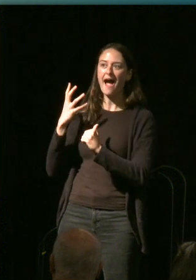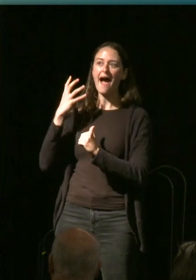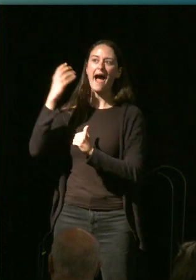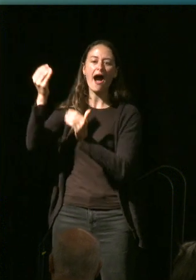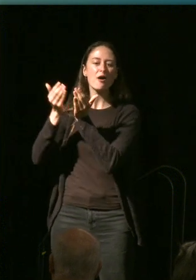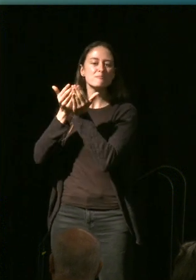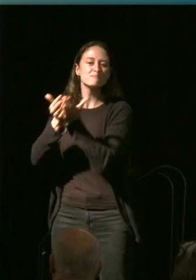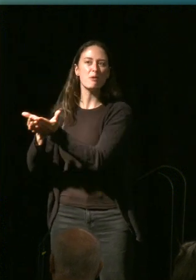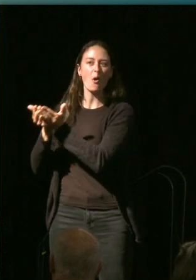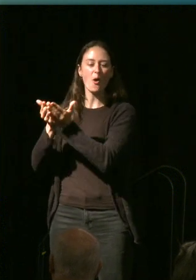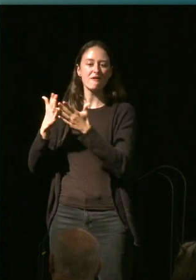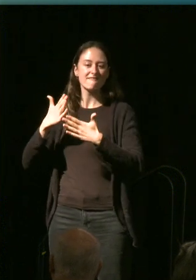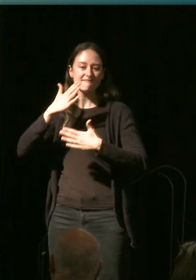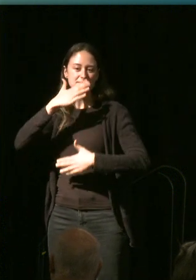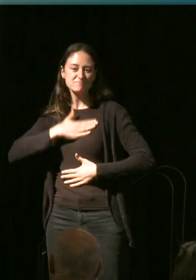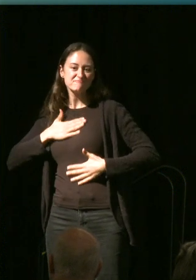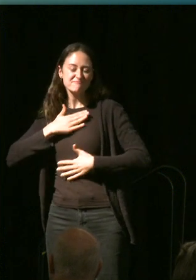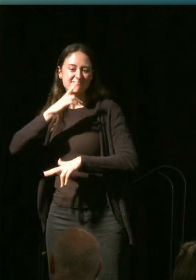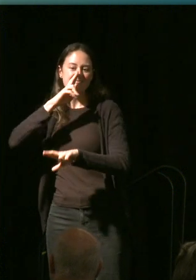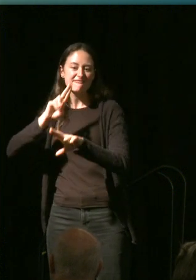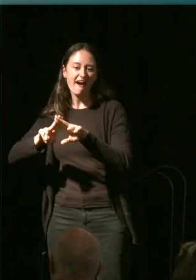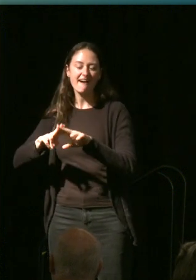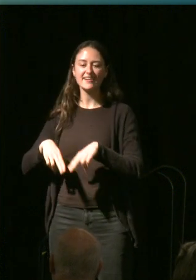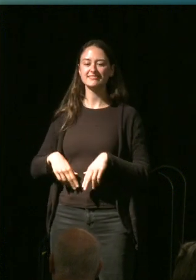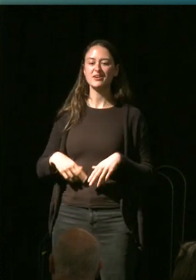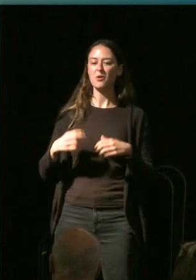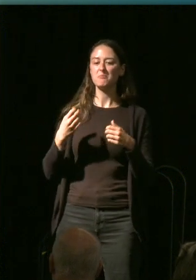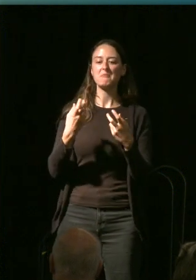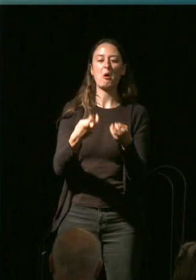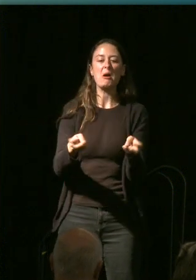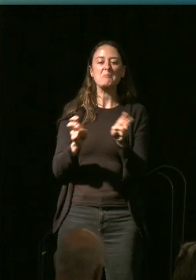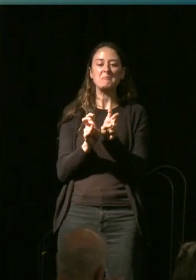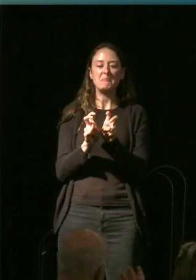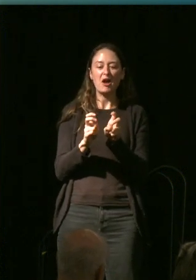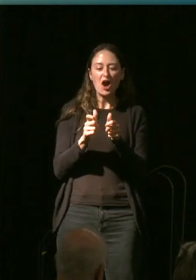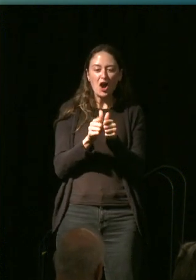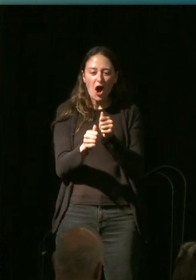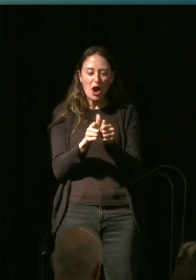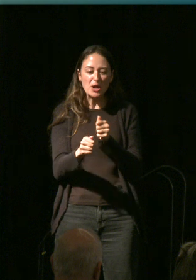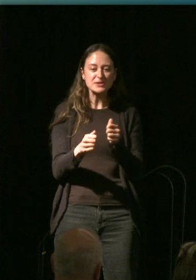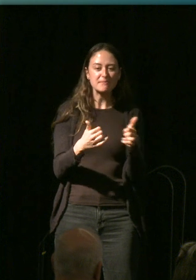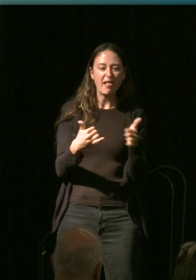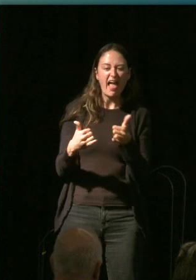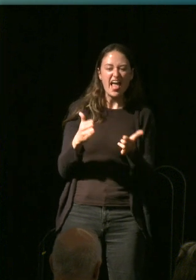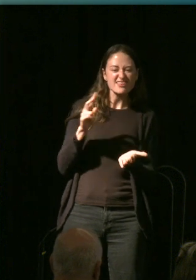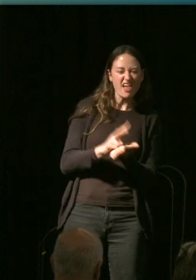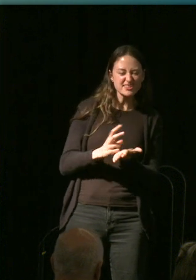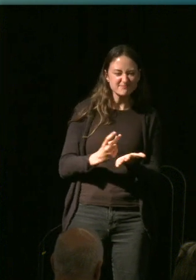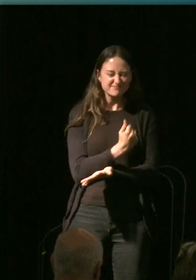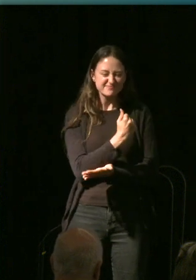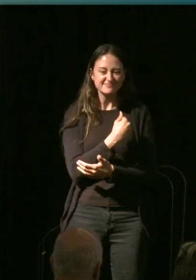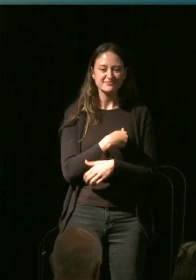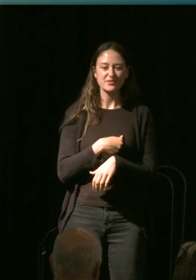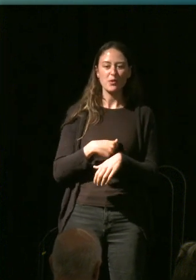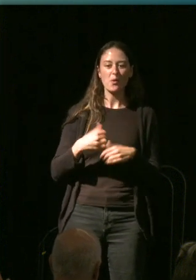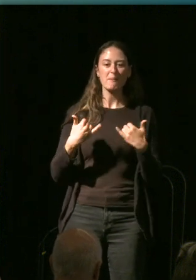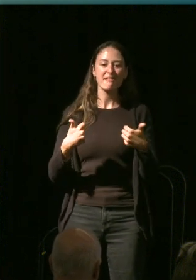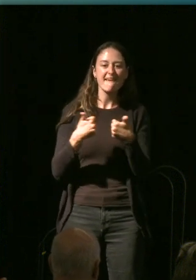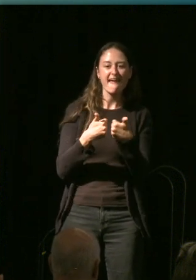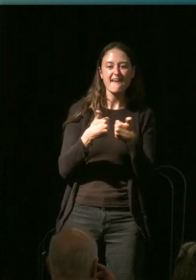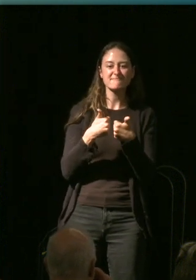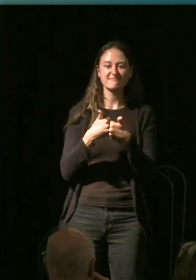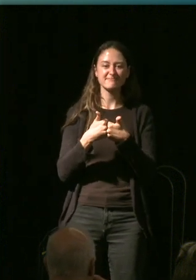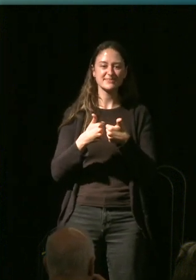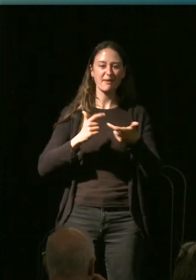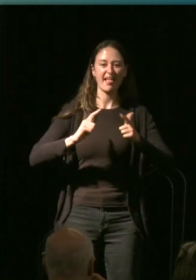games, and even a game of reverse charades with, than with Cory and JJ.